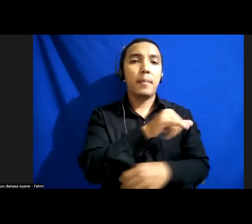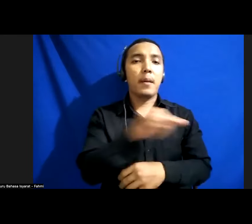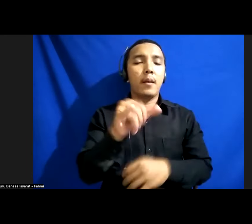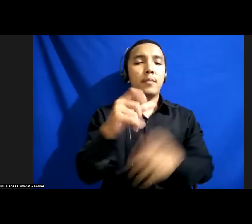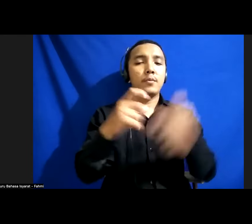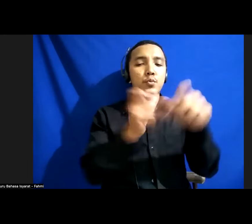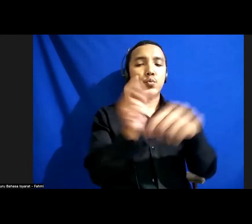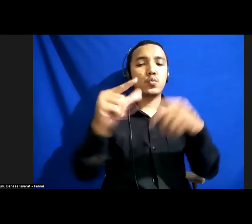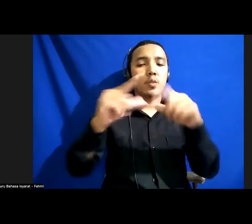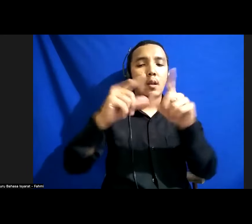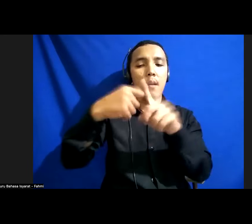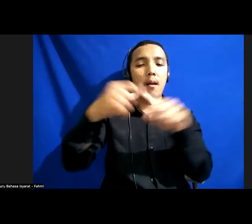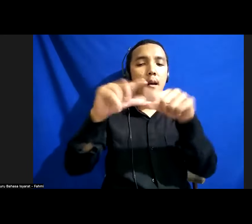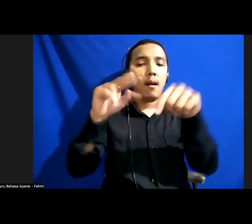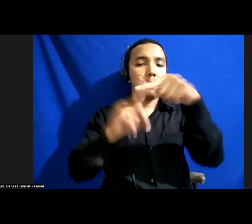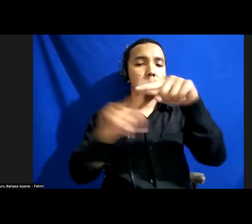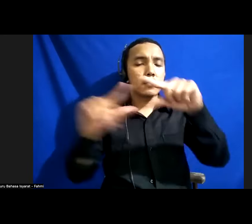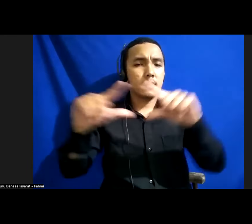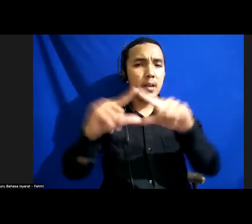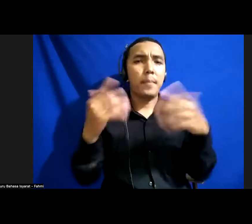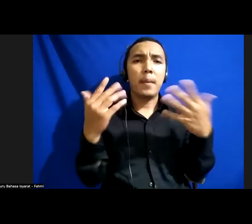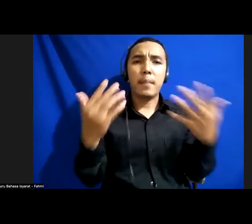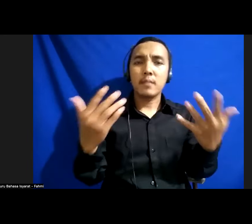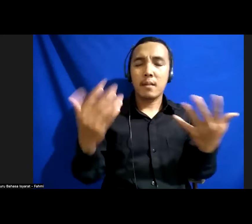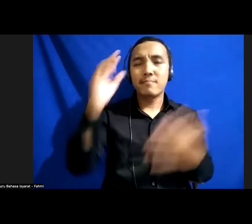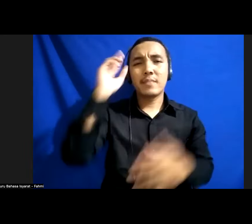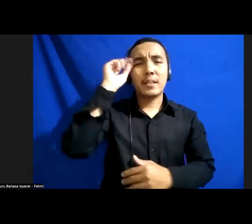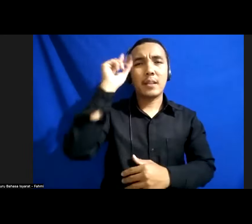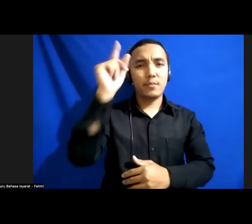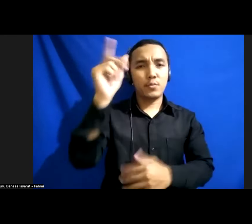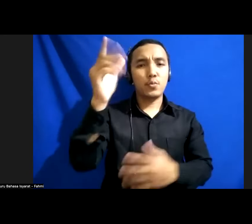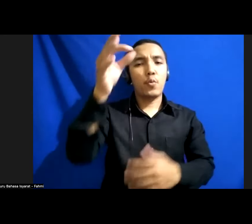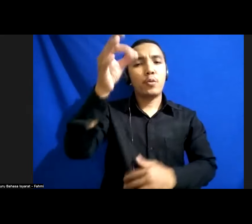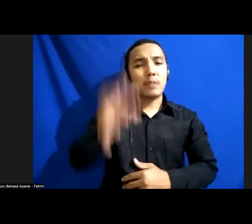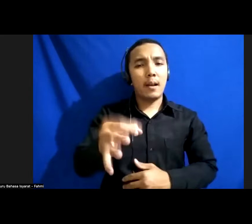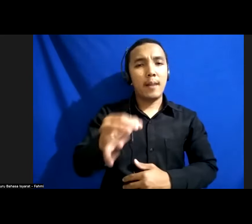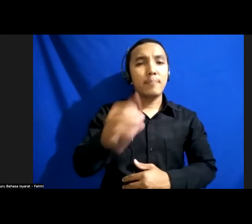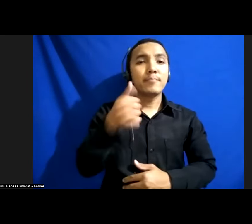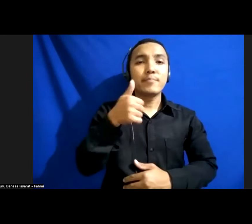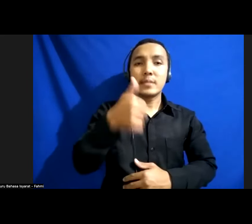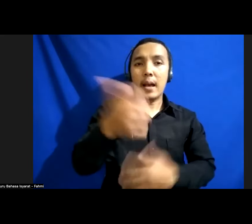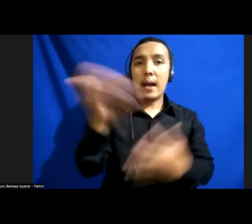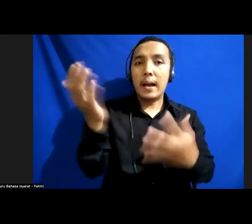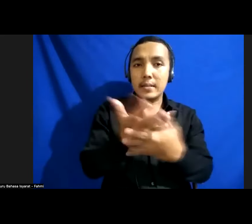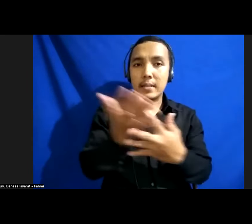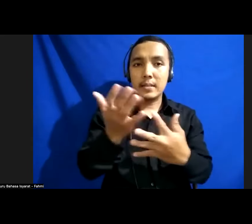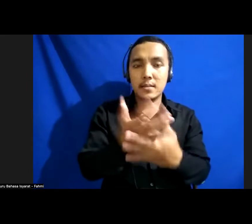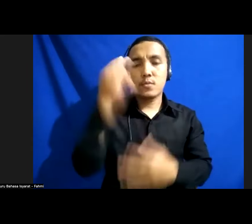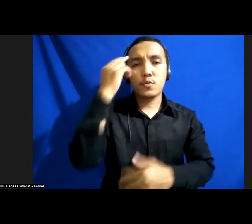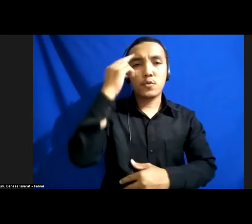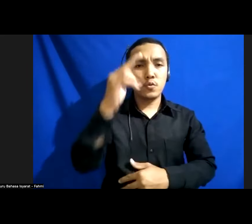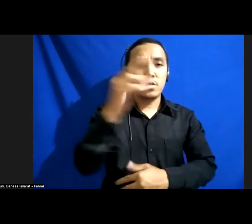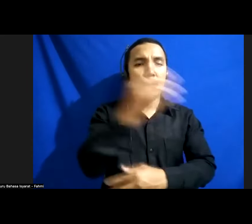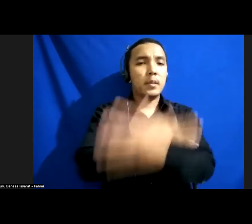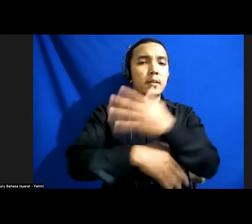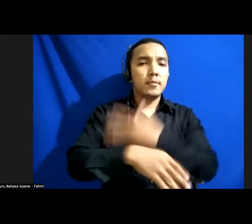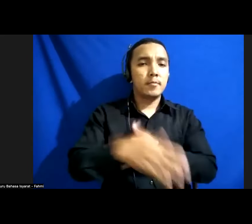promote how we should plan our cities that is accessible to persons with disability, and as well as